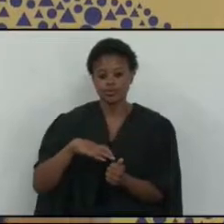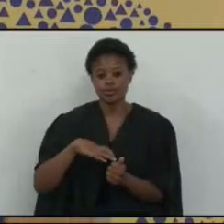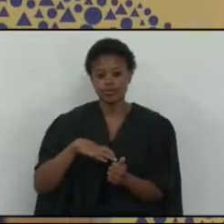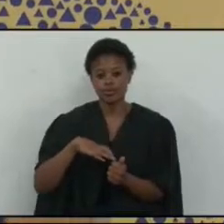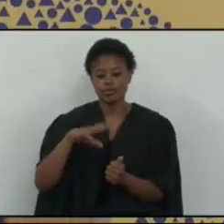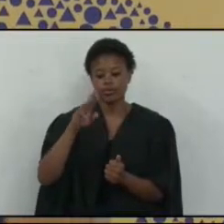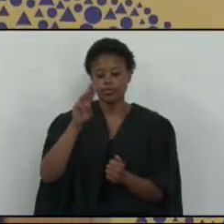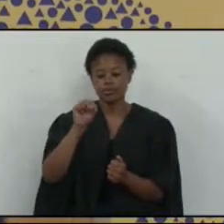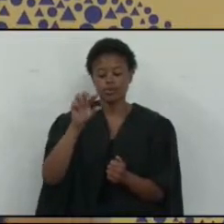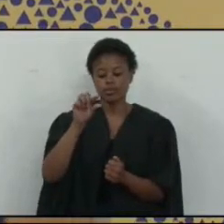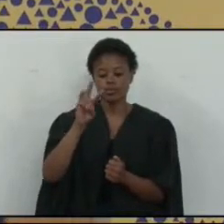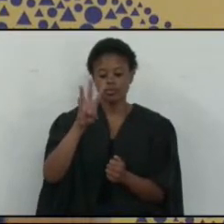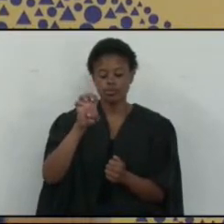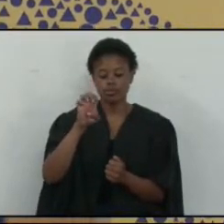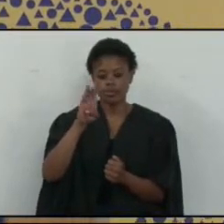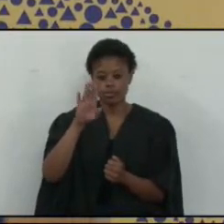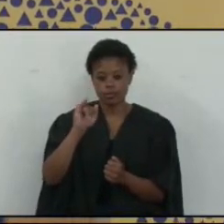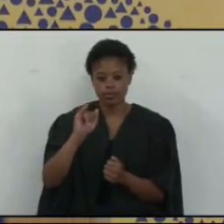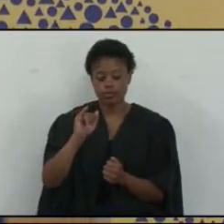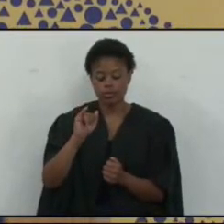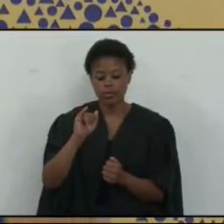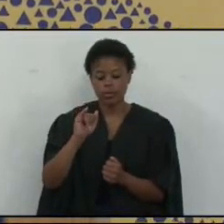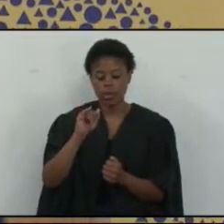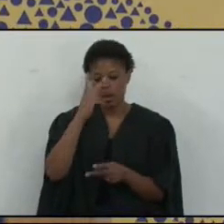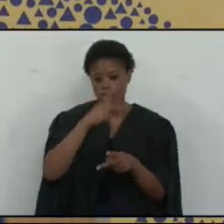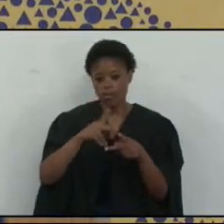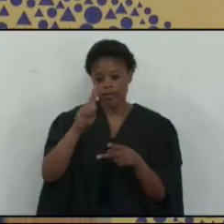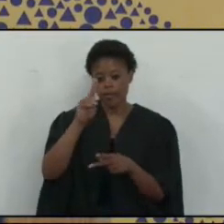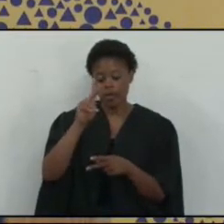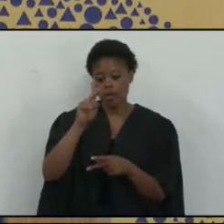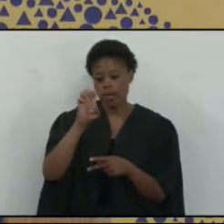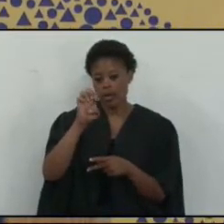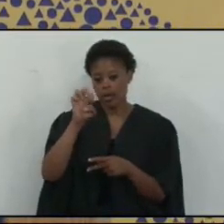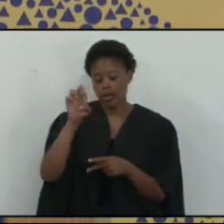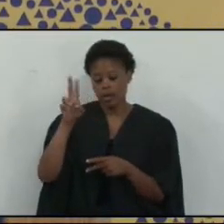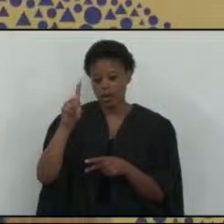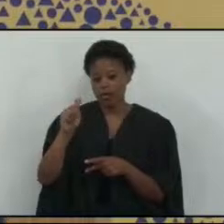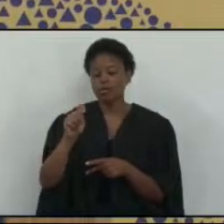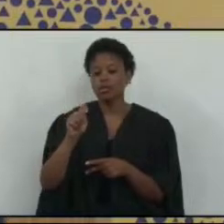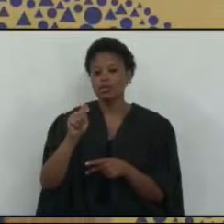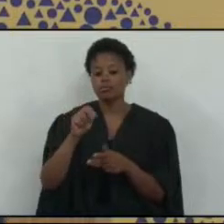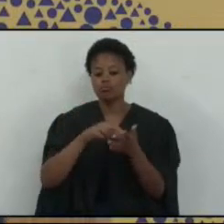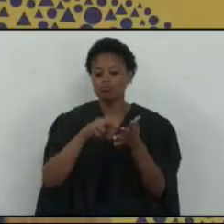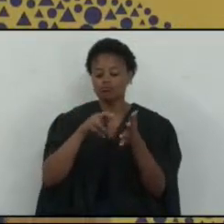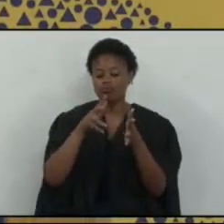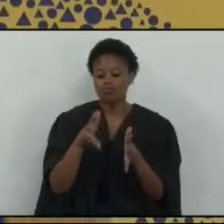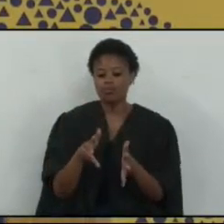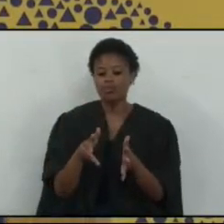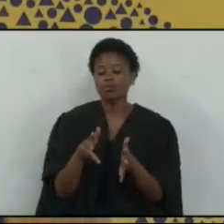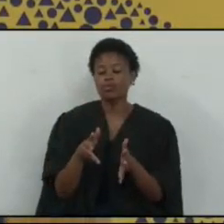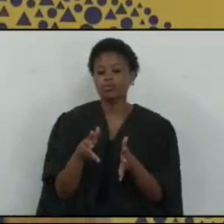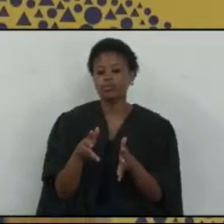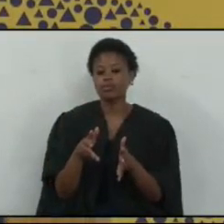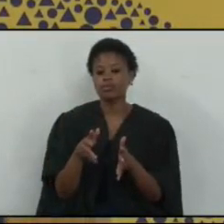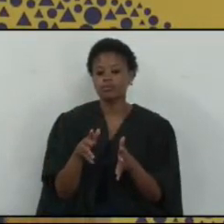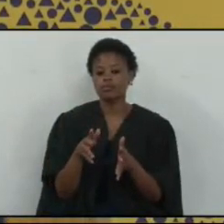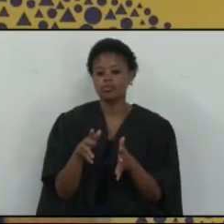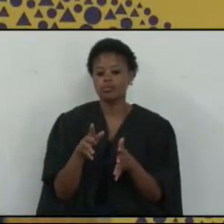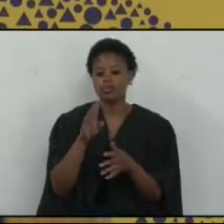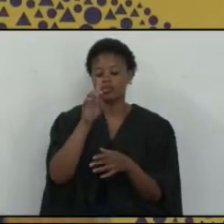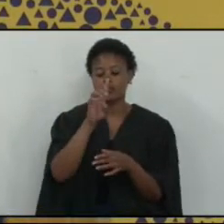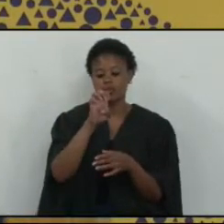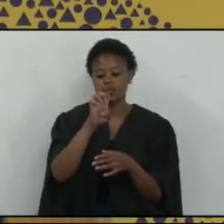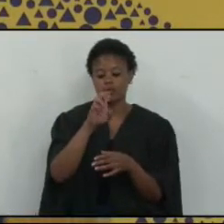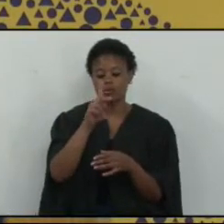Tandem Gwebi, Professor Kiet, and Mr. Hashadze, Registrar Mr. De